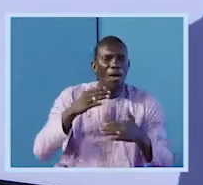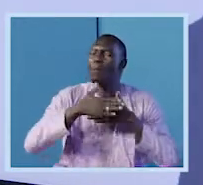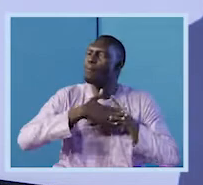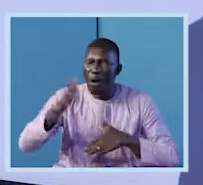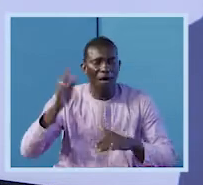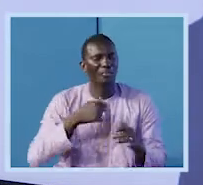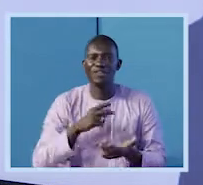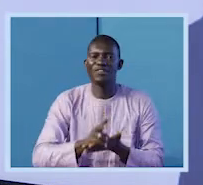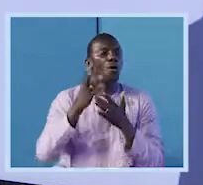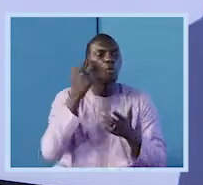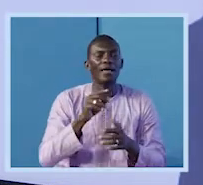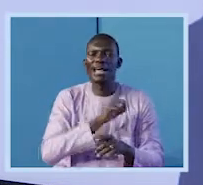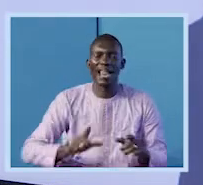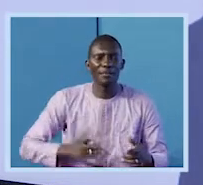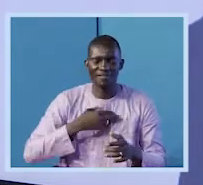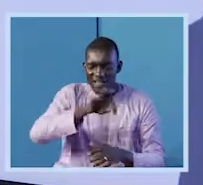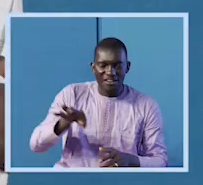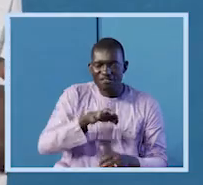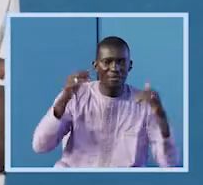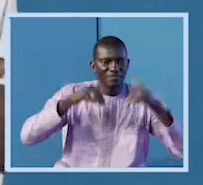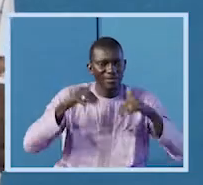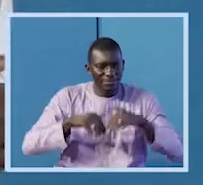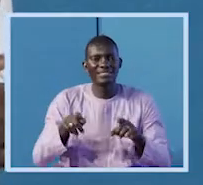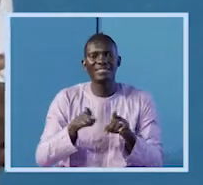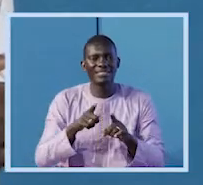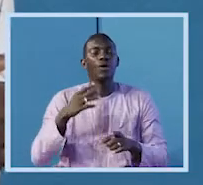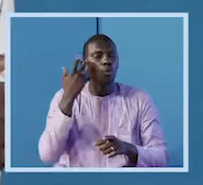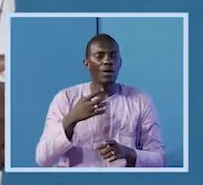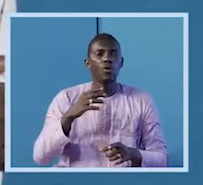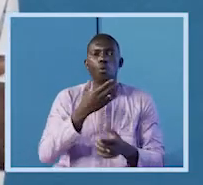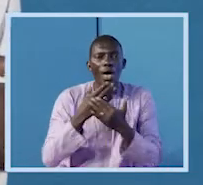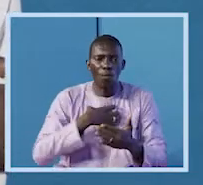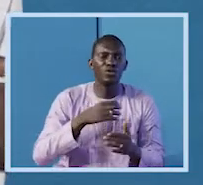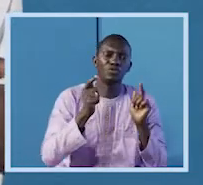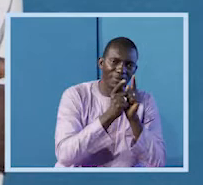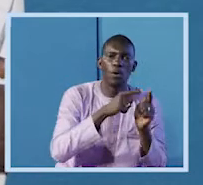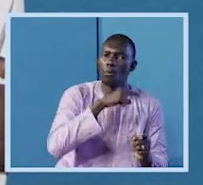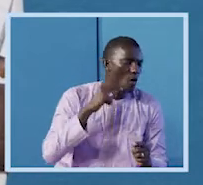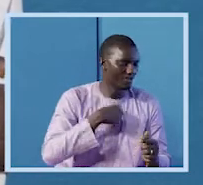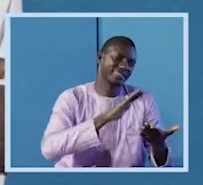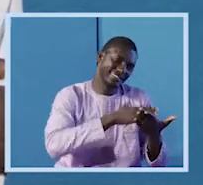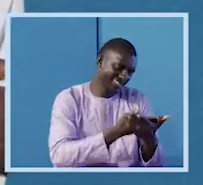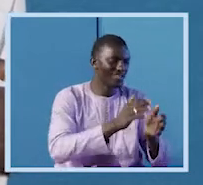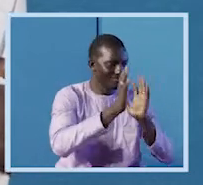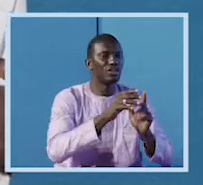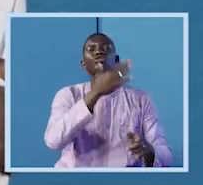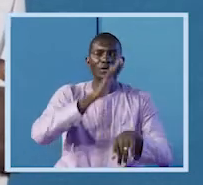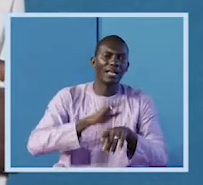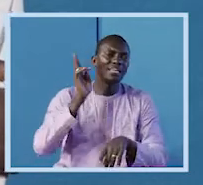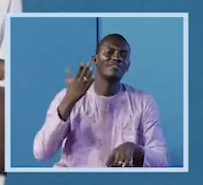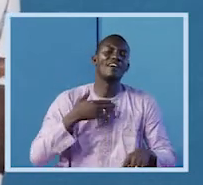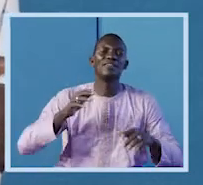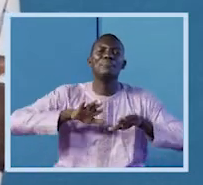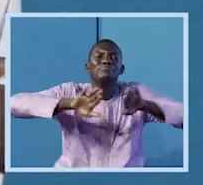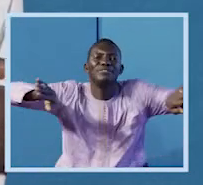having family meetings. Okay. And then when he wanted to say something to his mother. And sometimes when deaf people have picnics, you know, he would invite me.